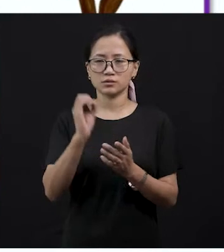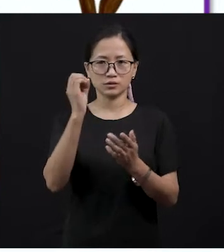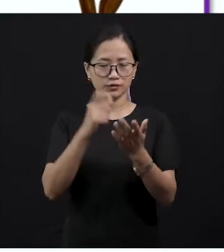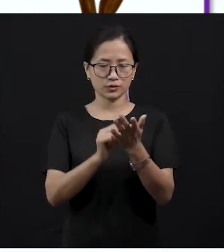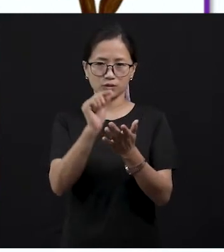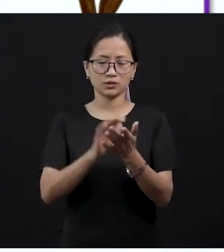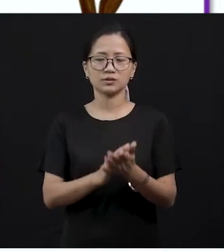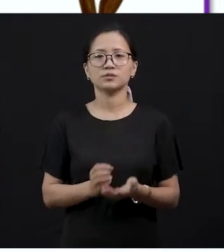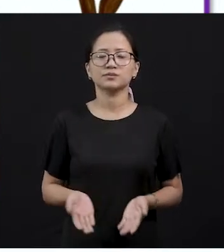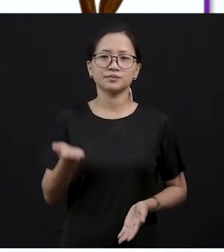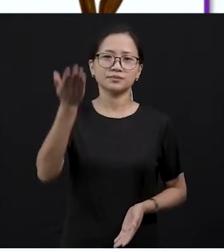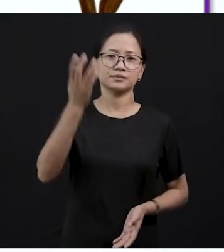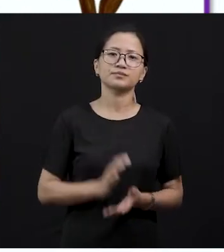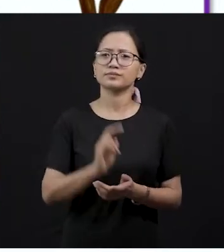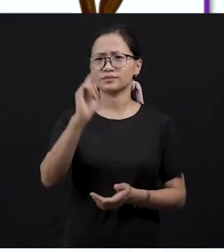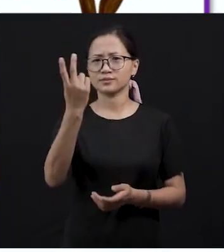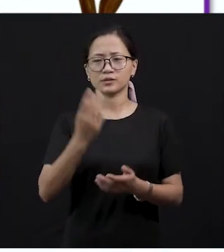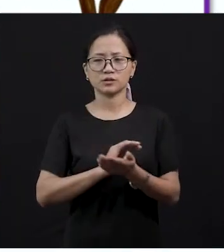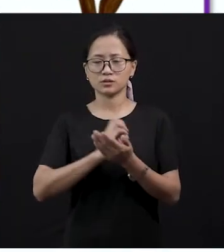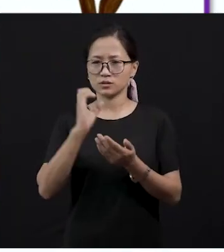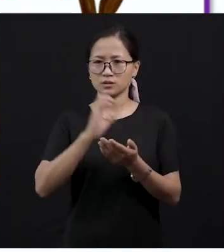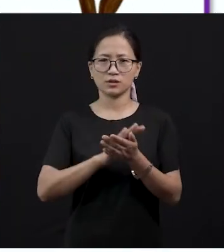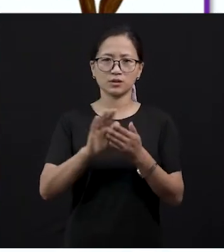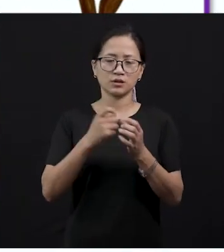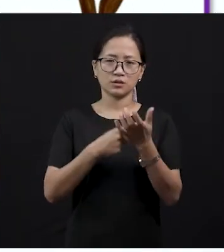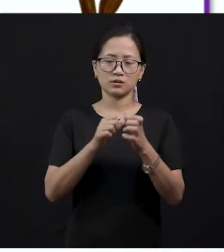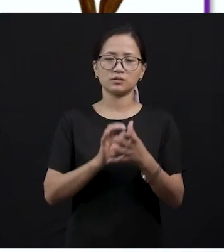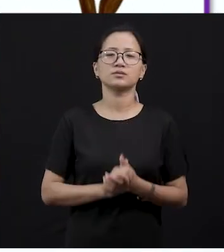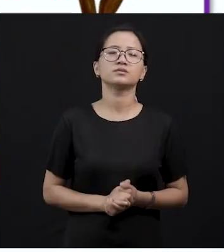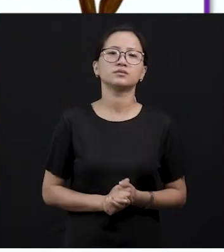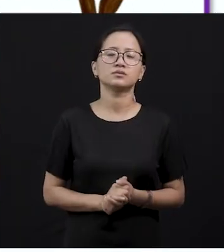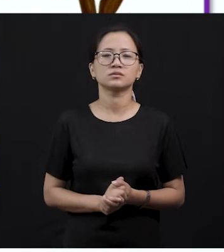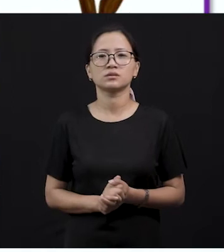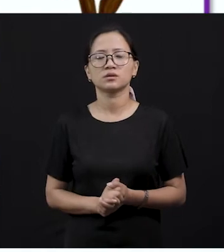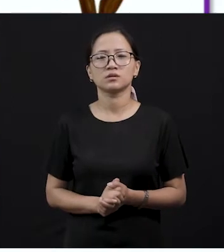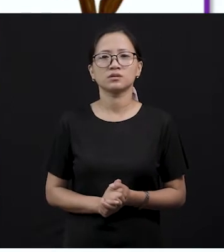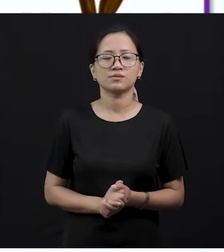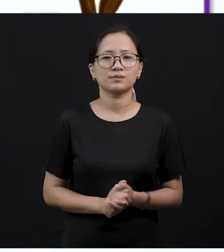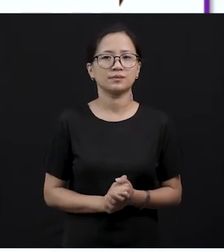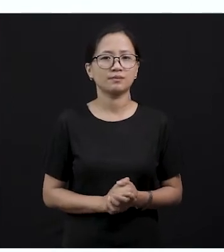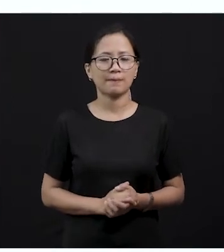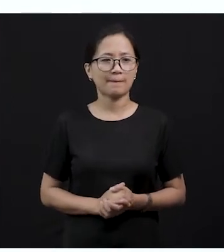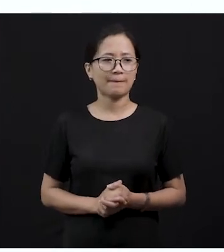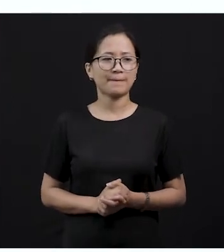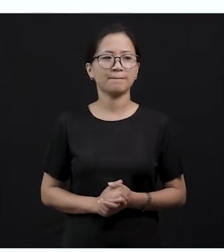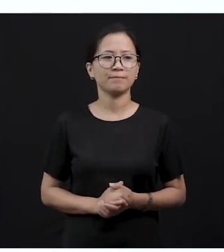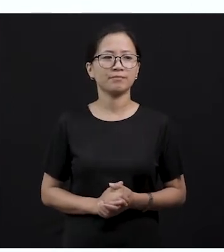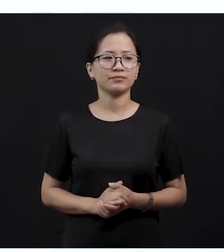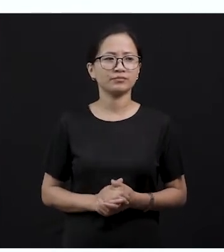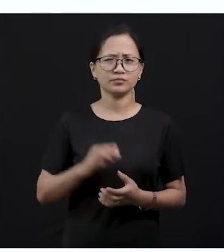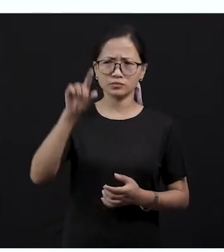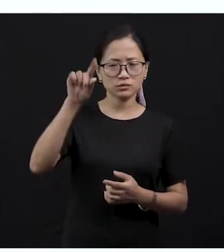grow. That is the second characteristics. By this, we can say that living organisms grow. Now,